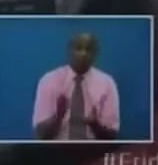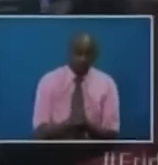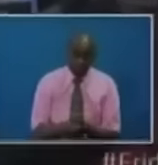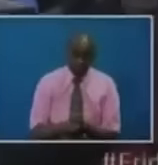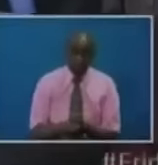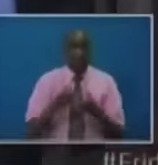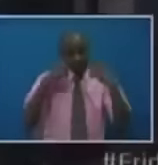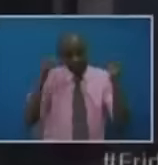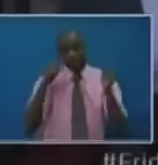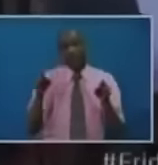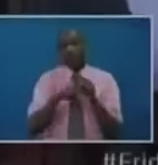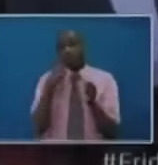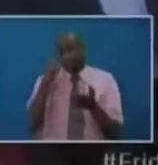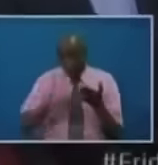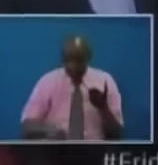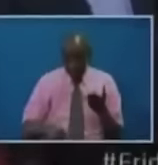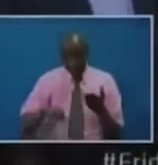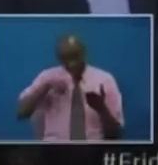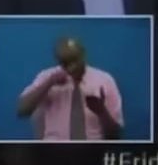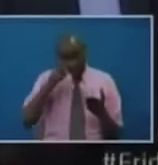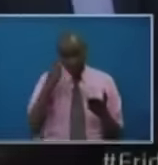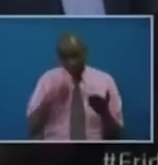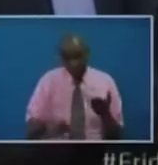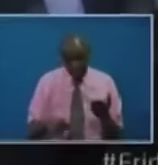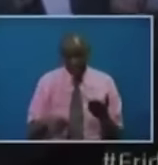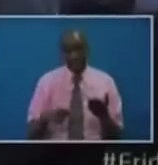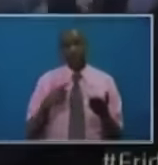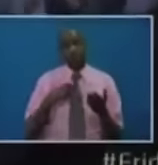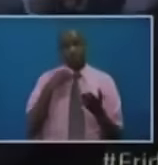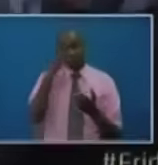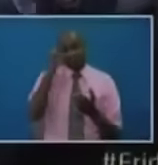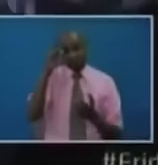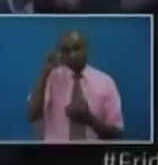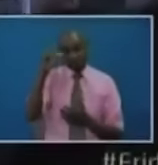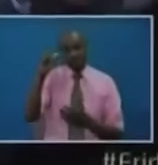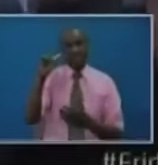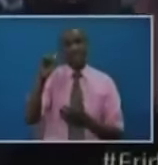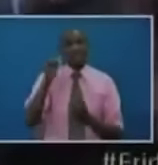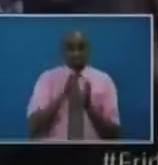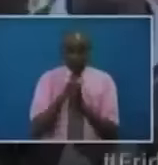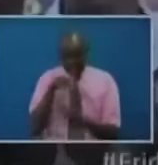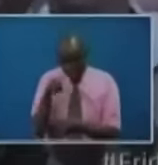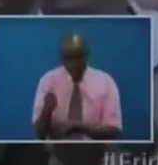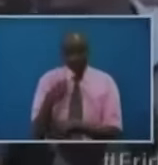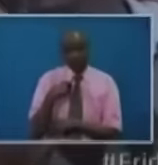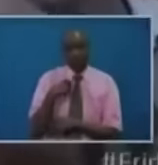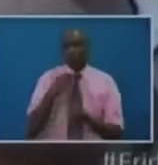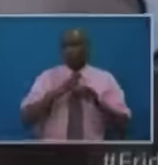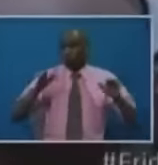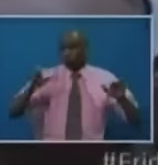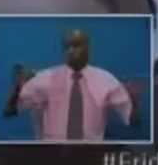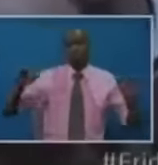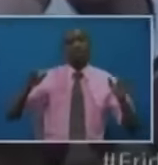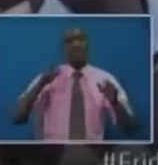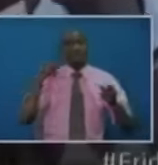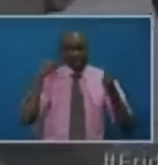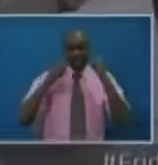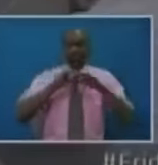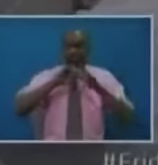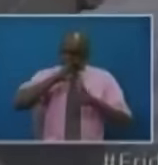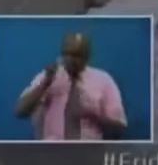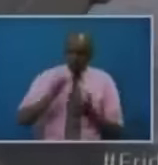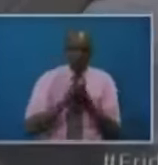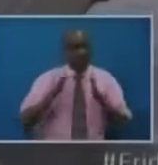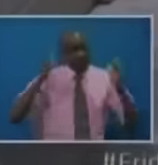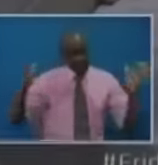The president also added his call for James Finlay's and Unilever Tea Company to surrender land for expansion of Kericho town into city status.